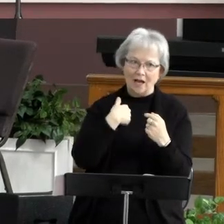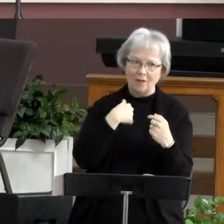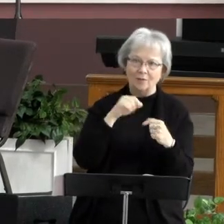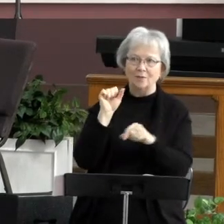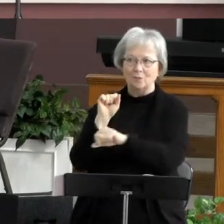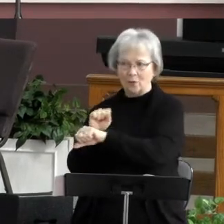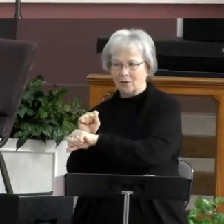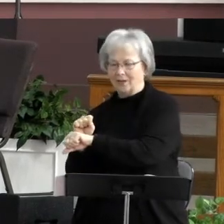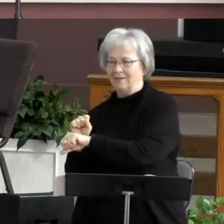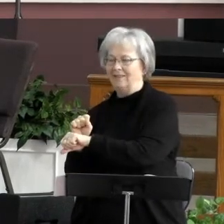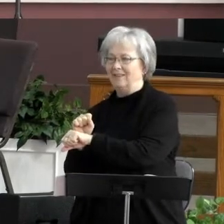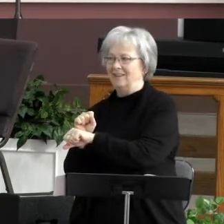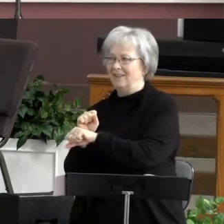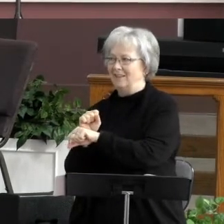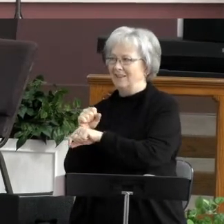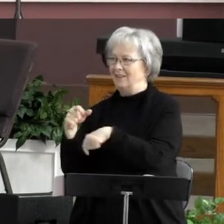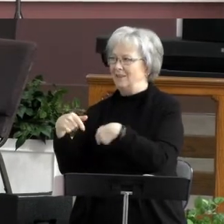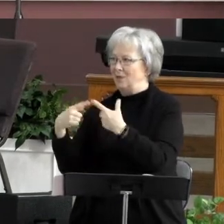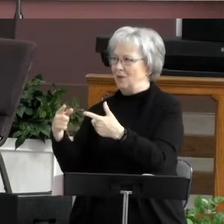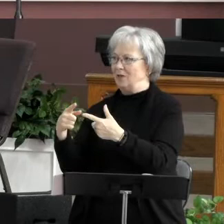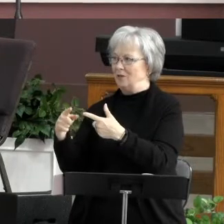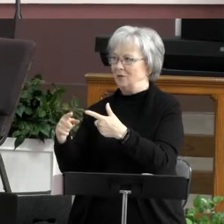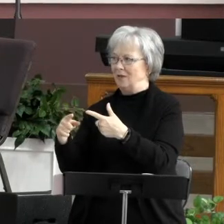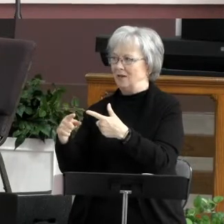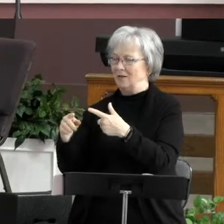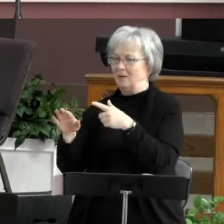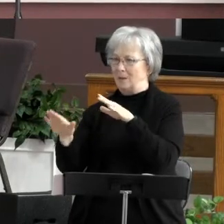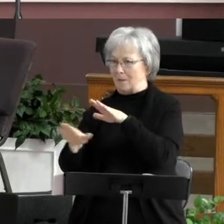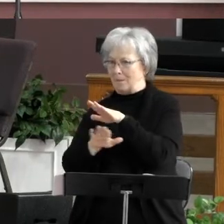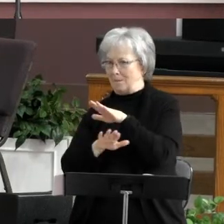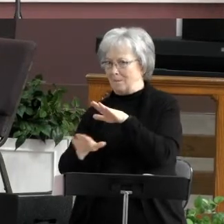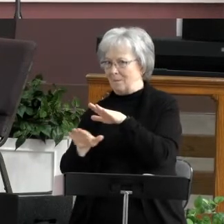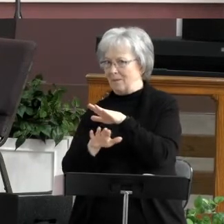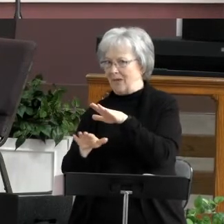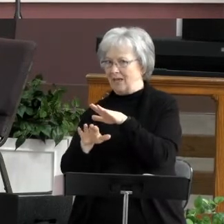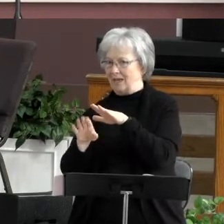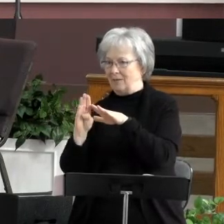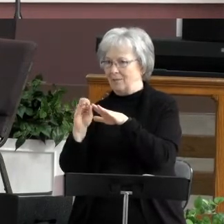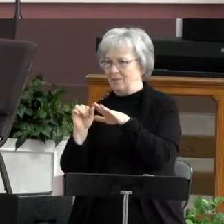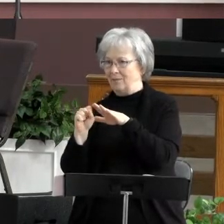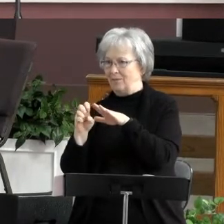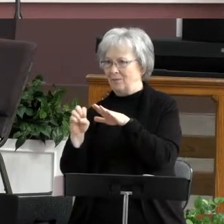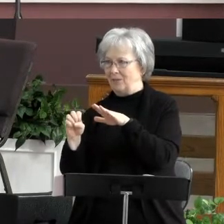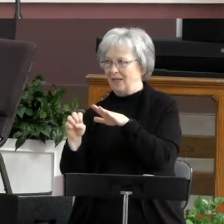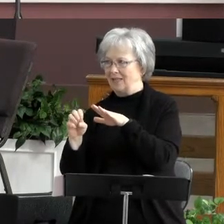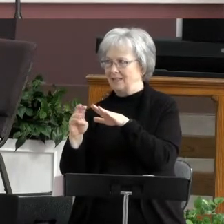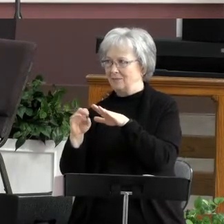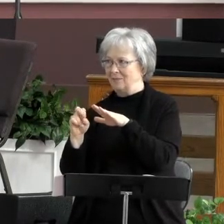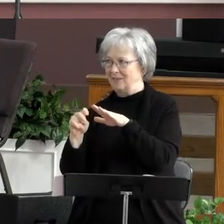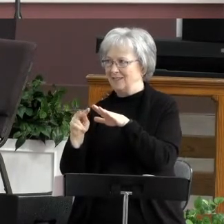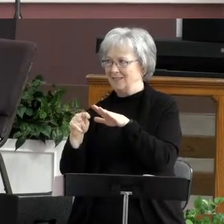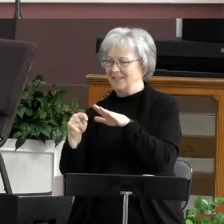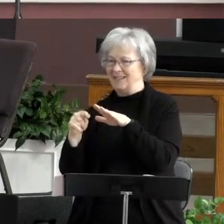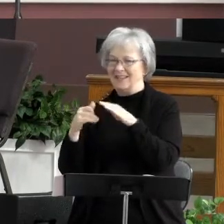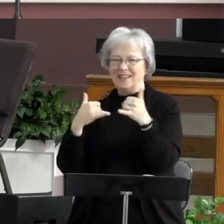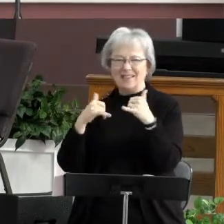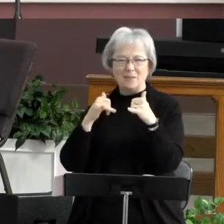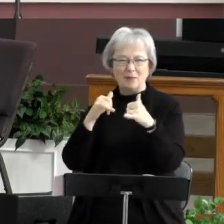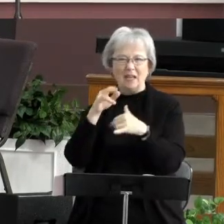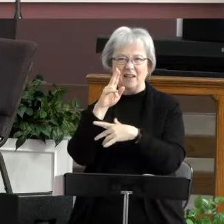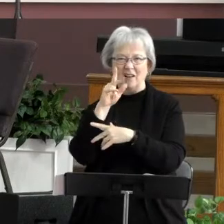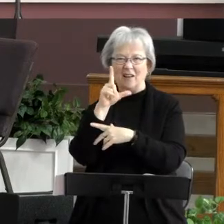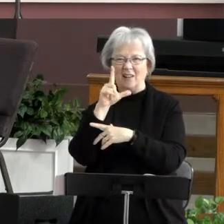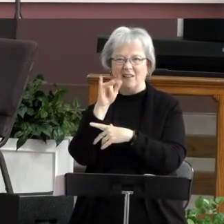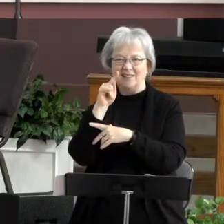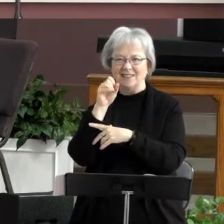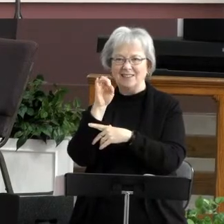work, went down to the basement and, I don't know, played Ultimate Frisbee in the basement. I'm not sure how you do that